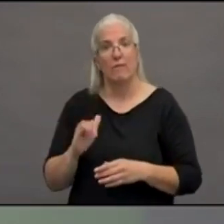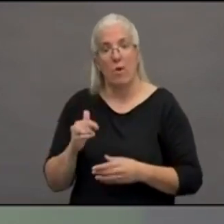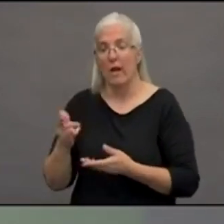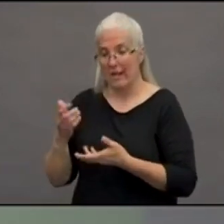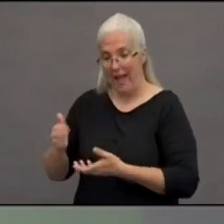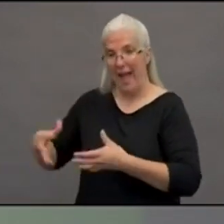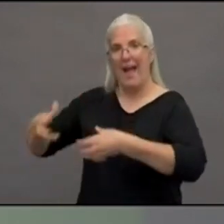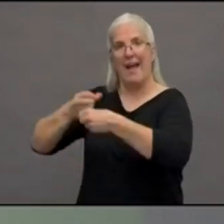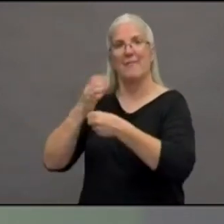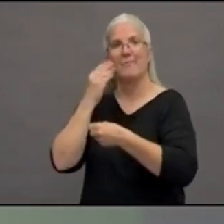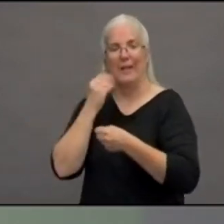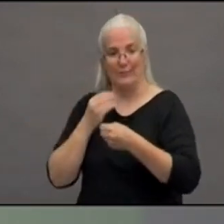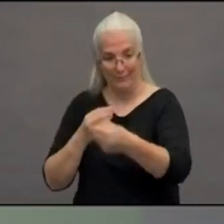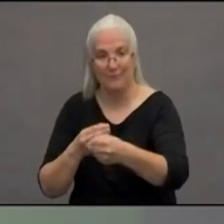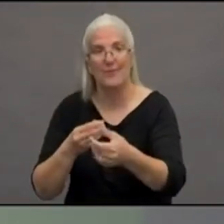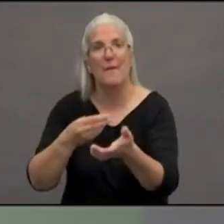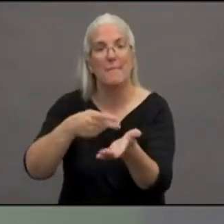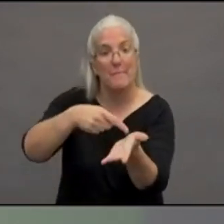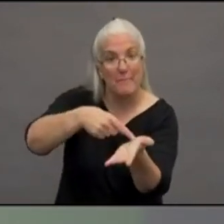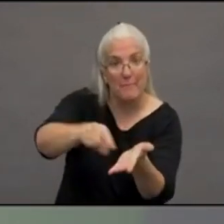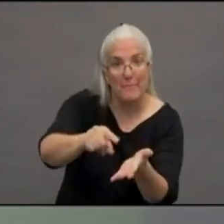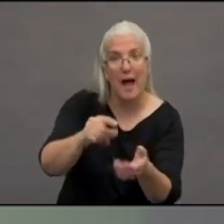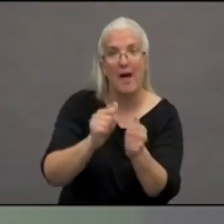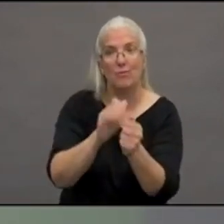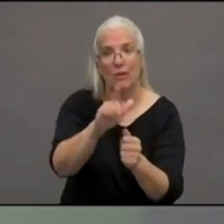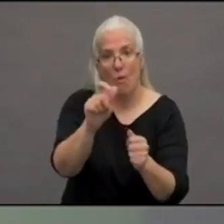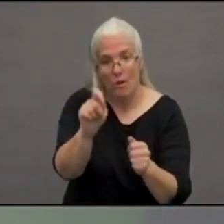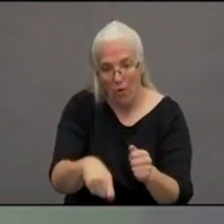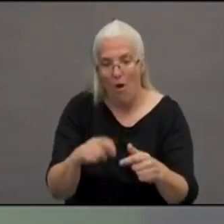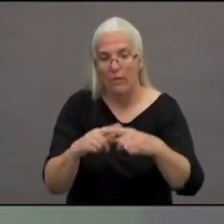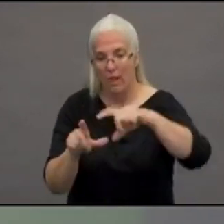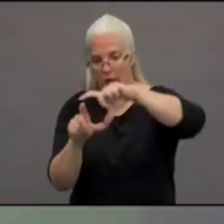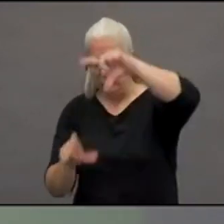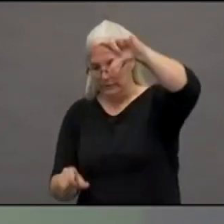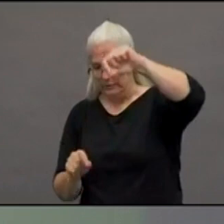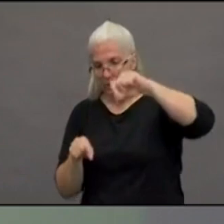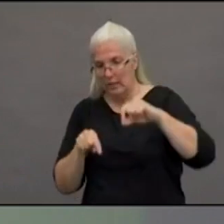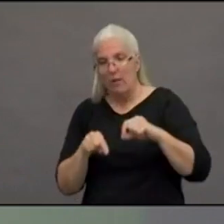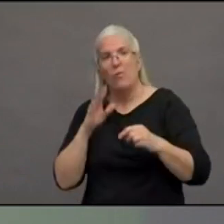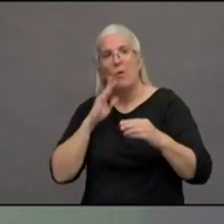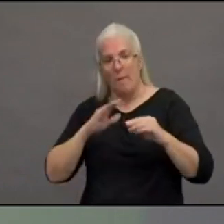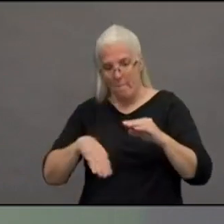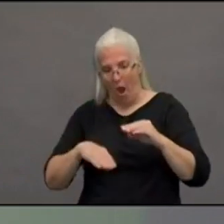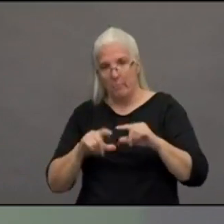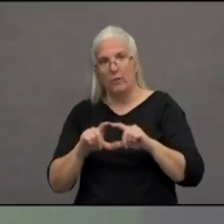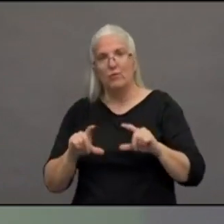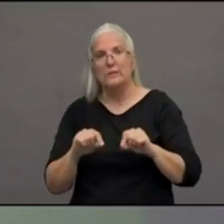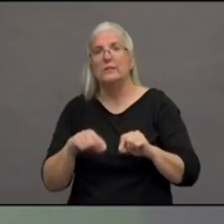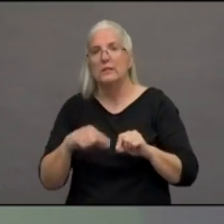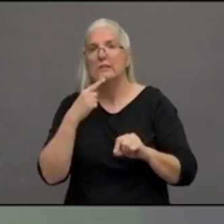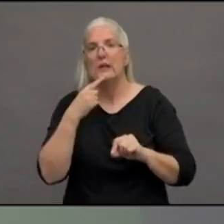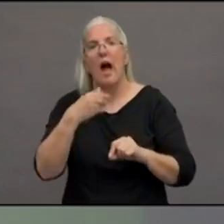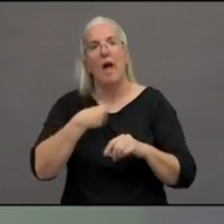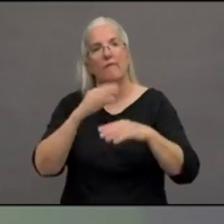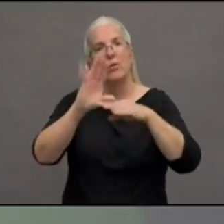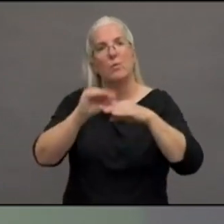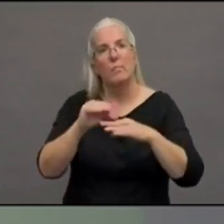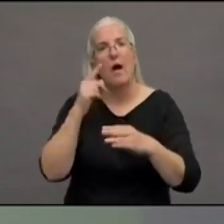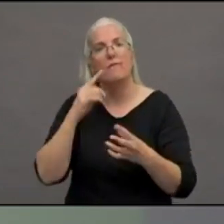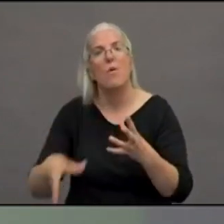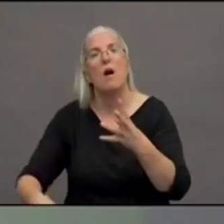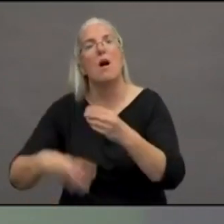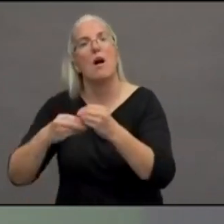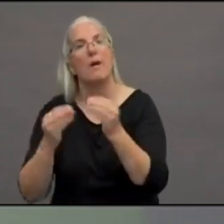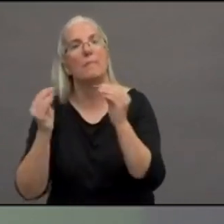my $10 on peaches, and then I get my register receipt. And at the bottom it says, hey, you got a coupon for an additional $10 that you can bring